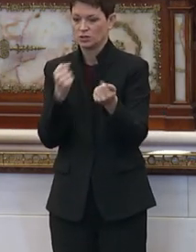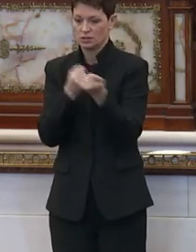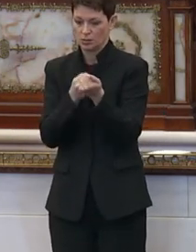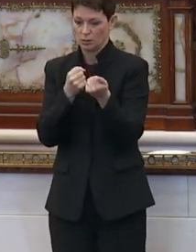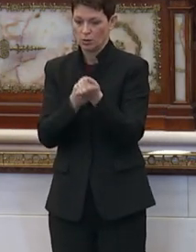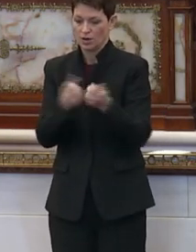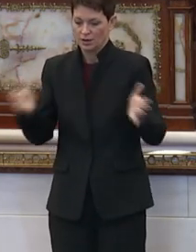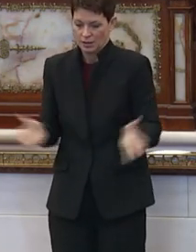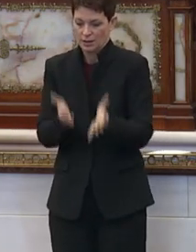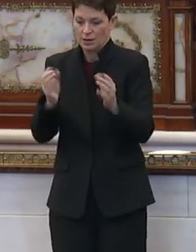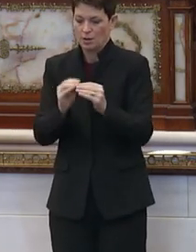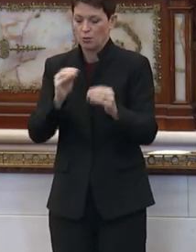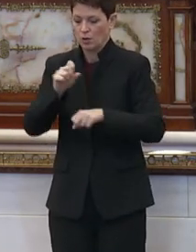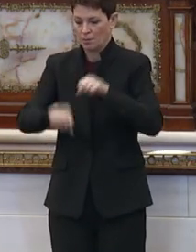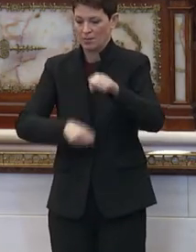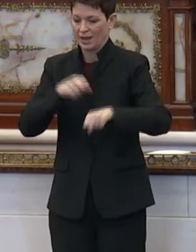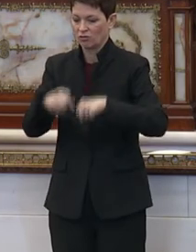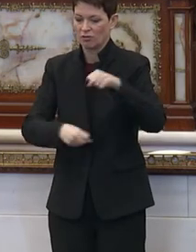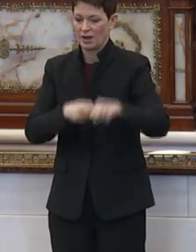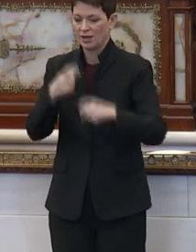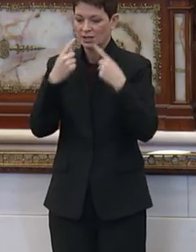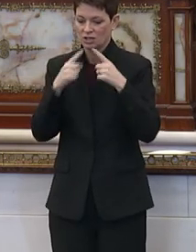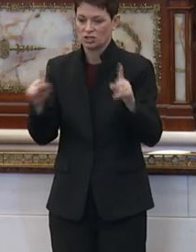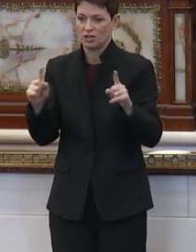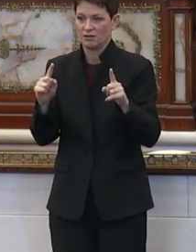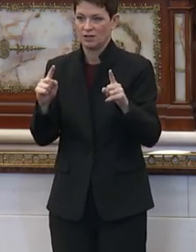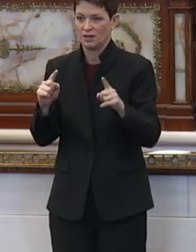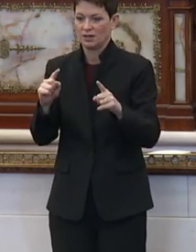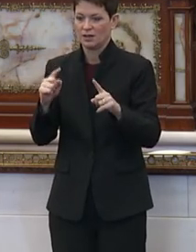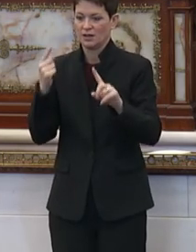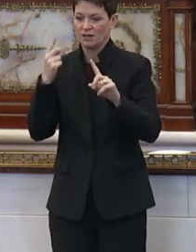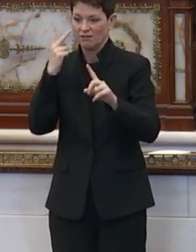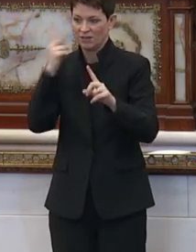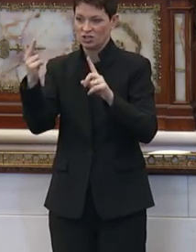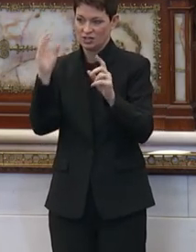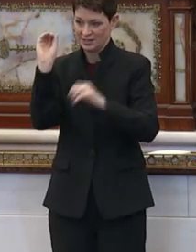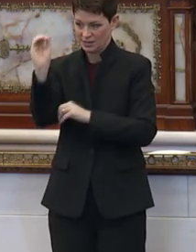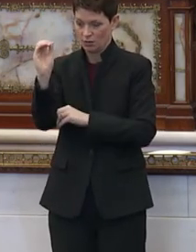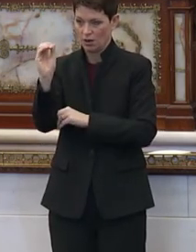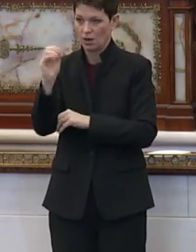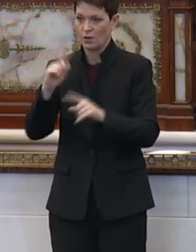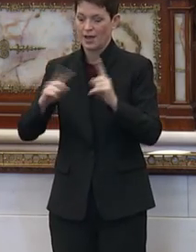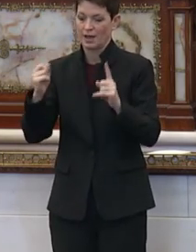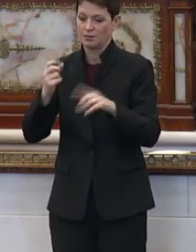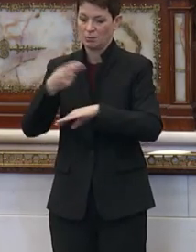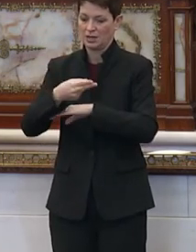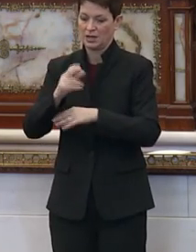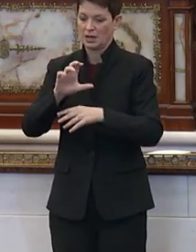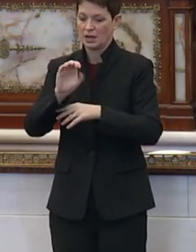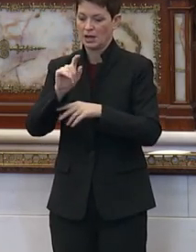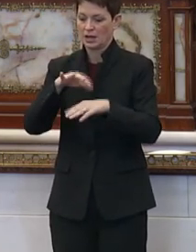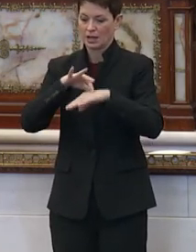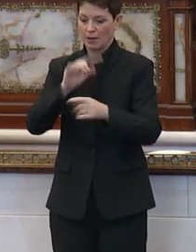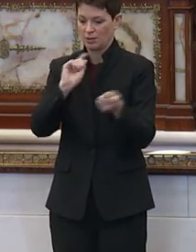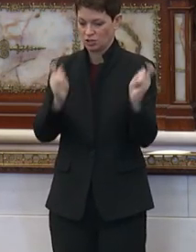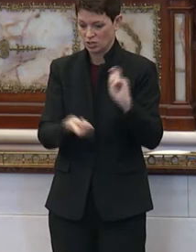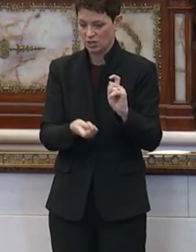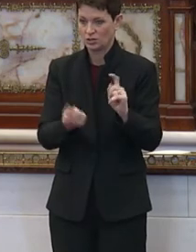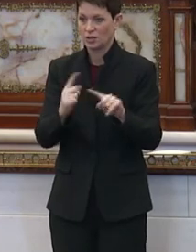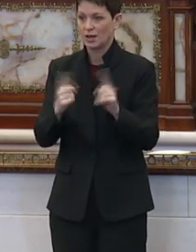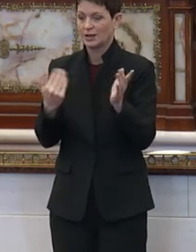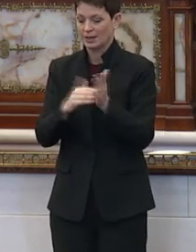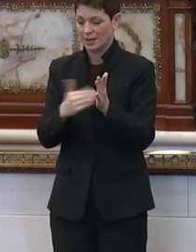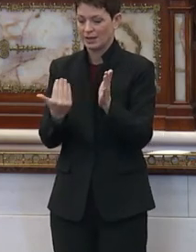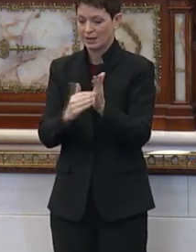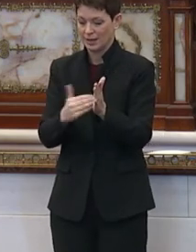of facilitating more bike ridership, achieving Vision Zero, and combating climate change. And indeed, over and over